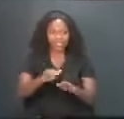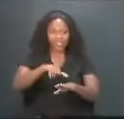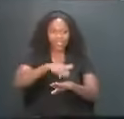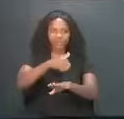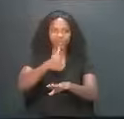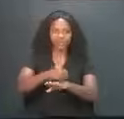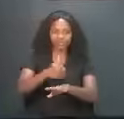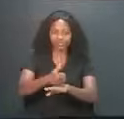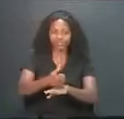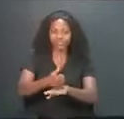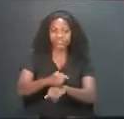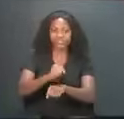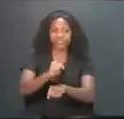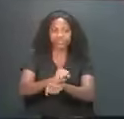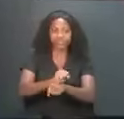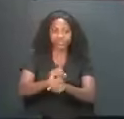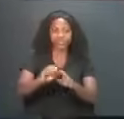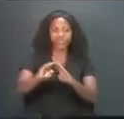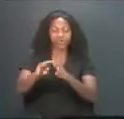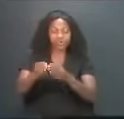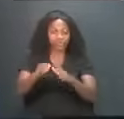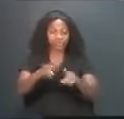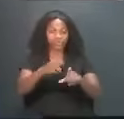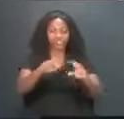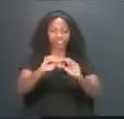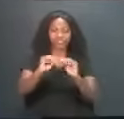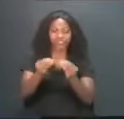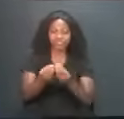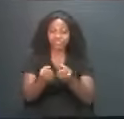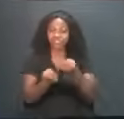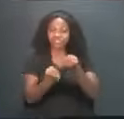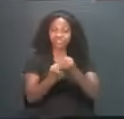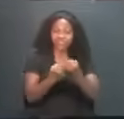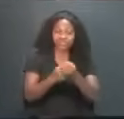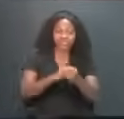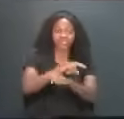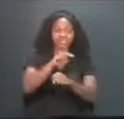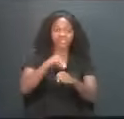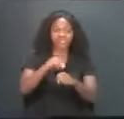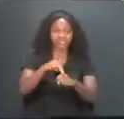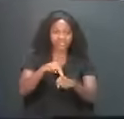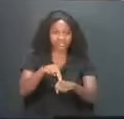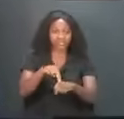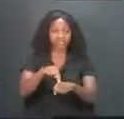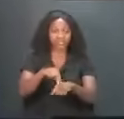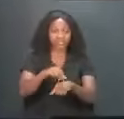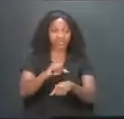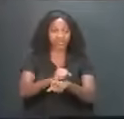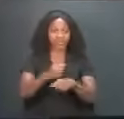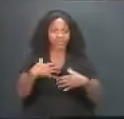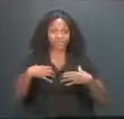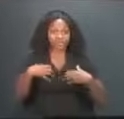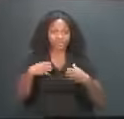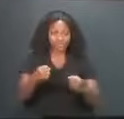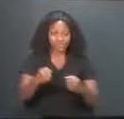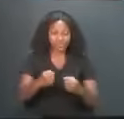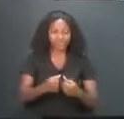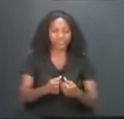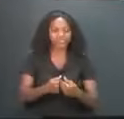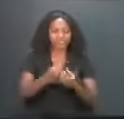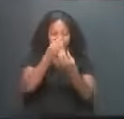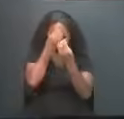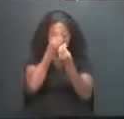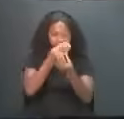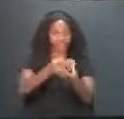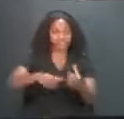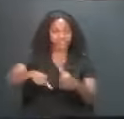open regional offices to enhance national coverage, strengthen compliance enforcement across